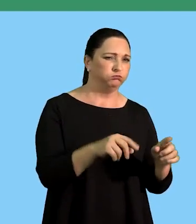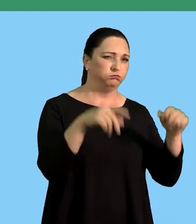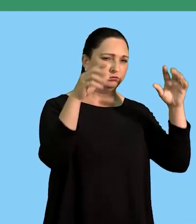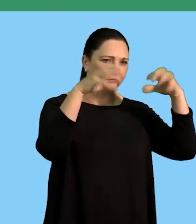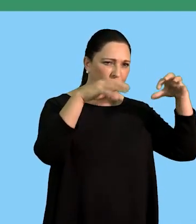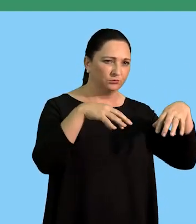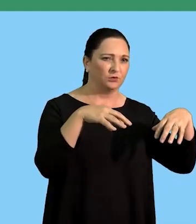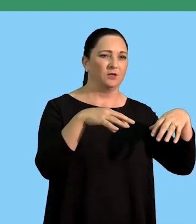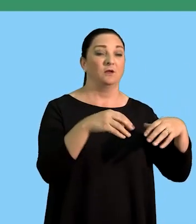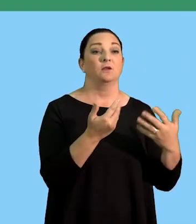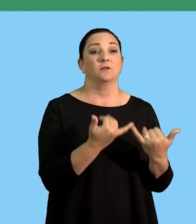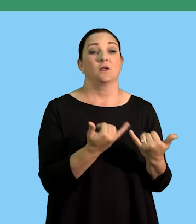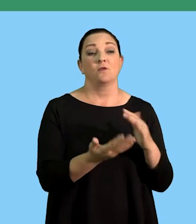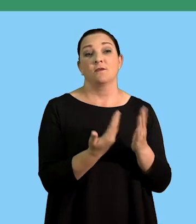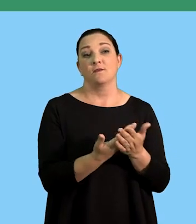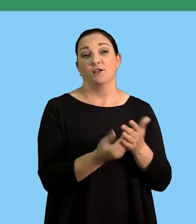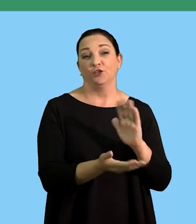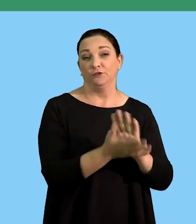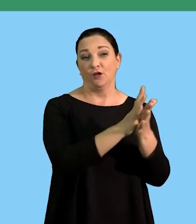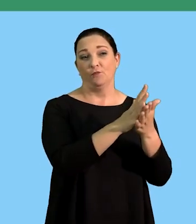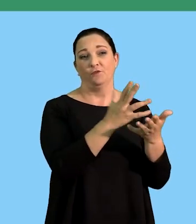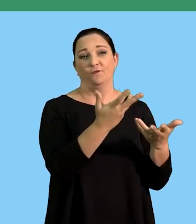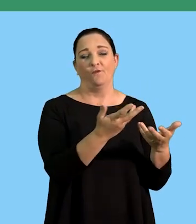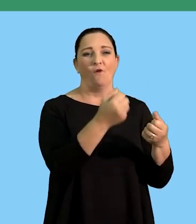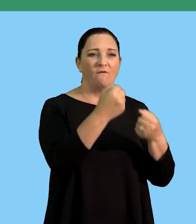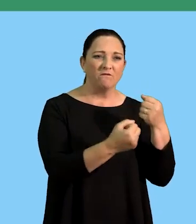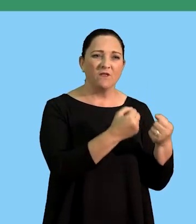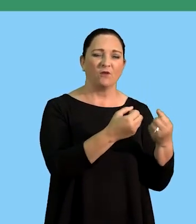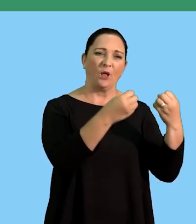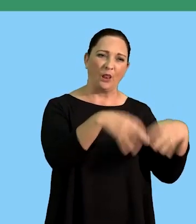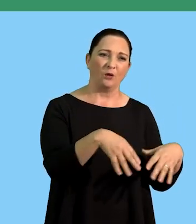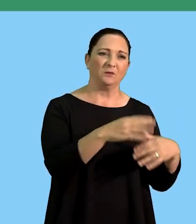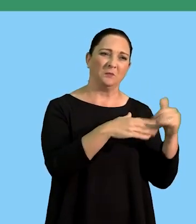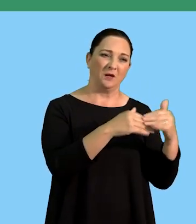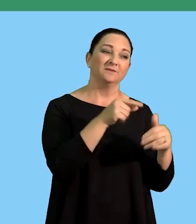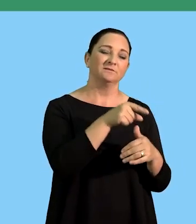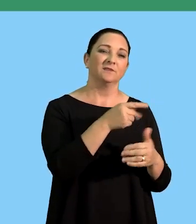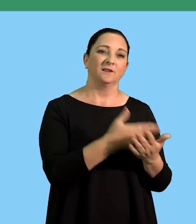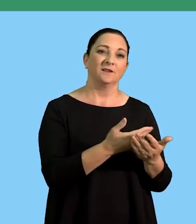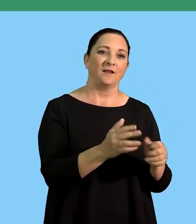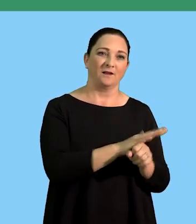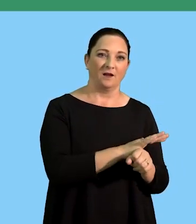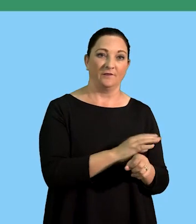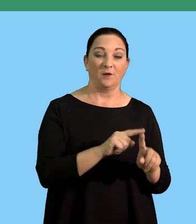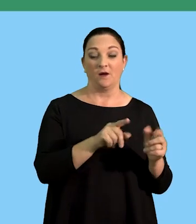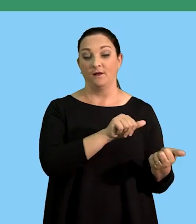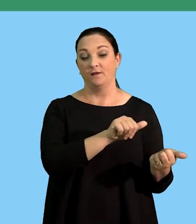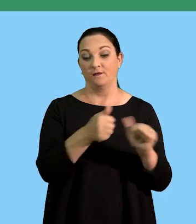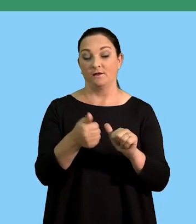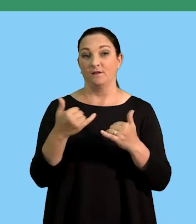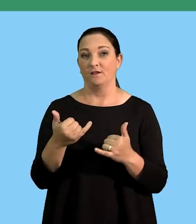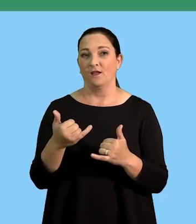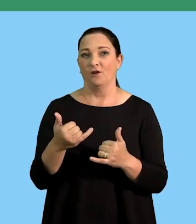then damages to or loss of assets, such as vehicle, equipment, building, and so forth. Then when you look